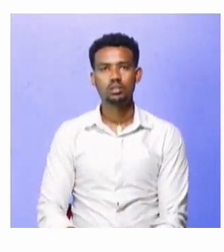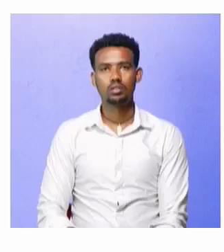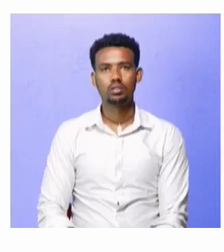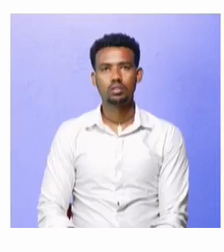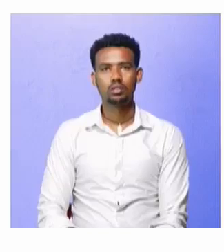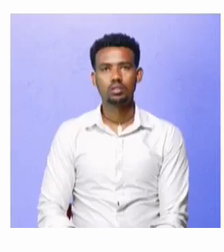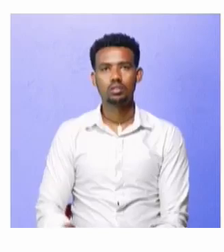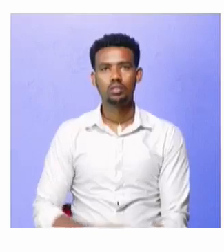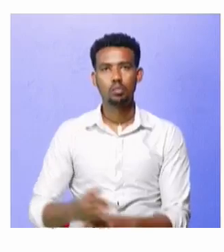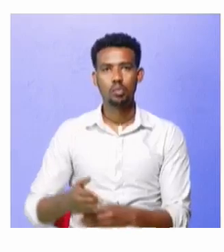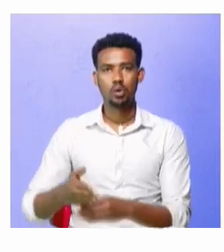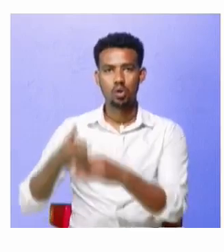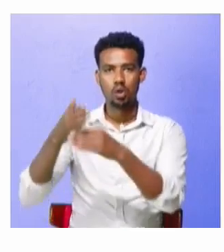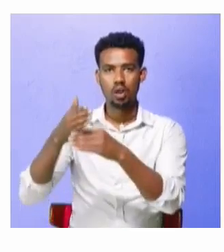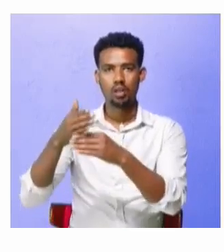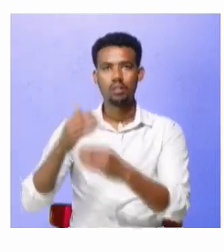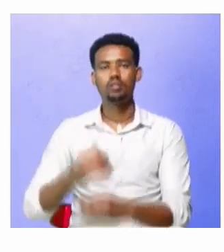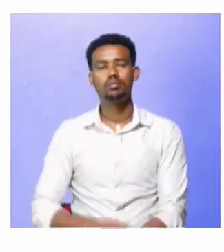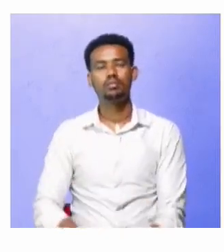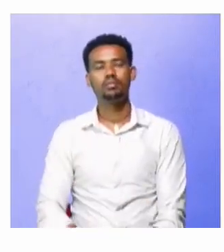the building.